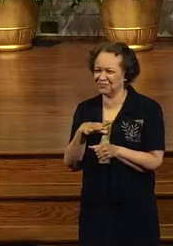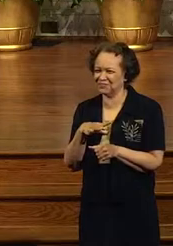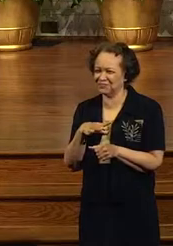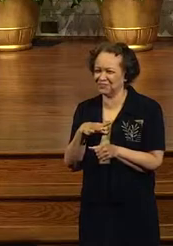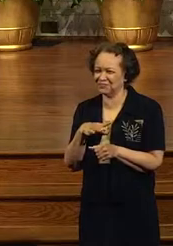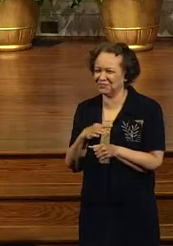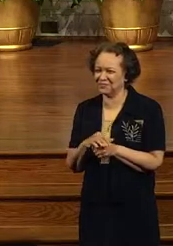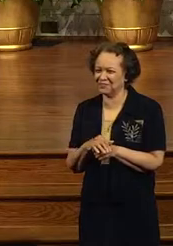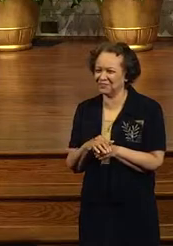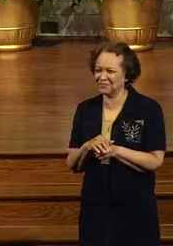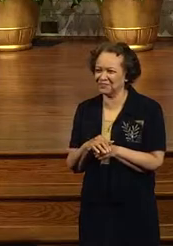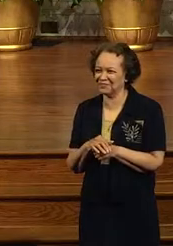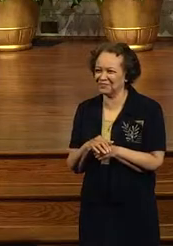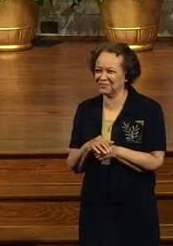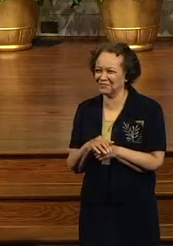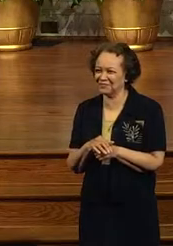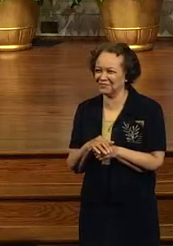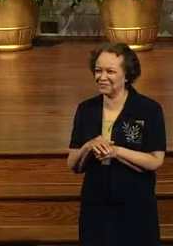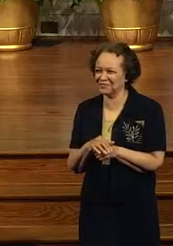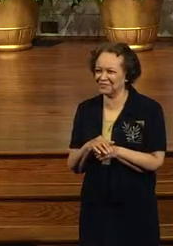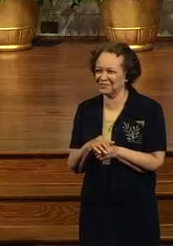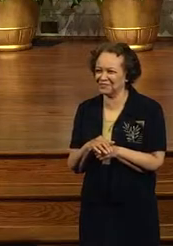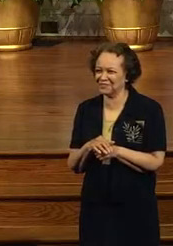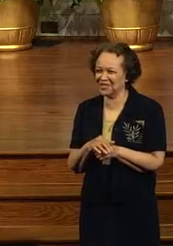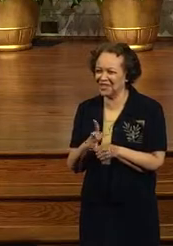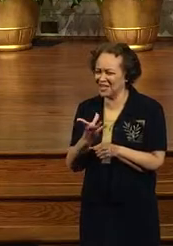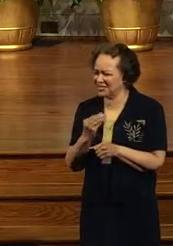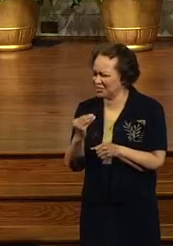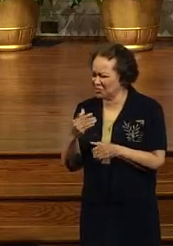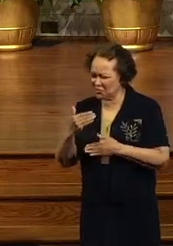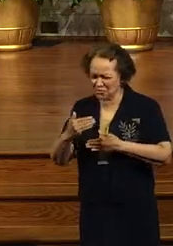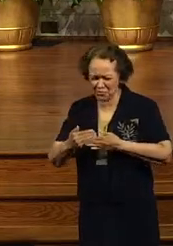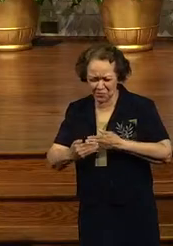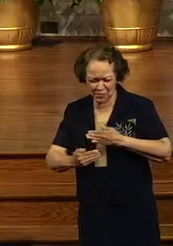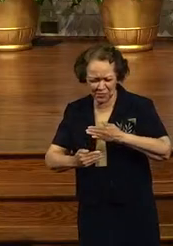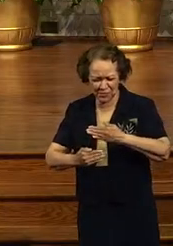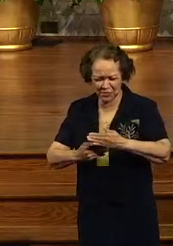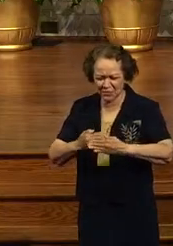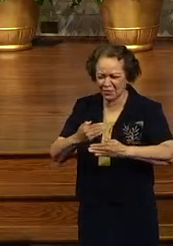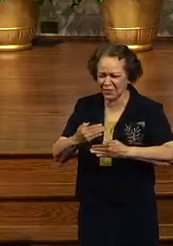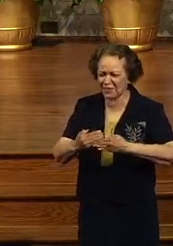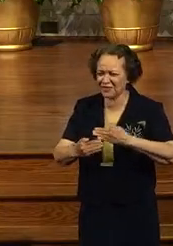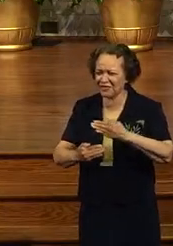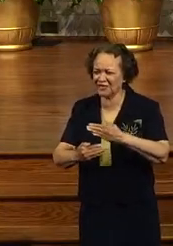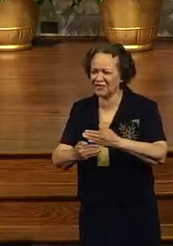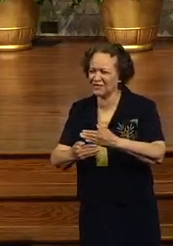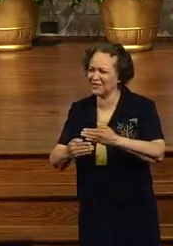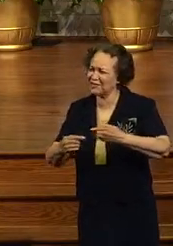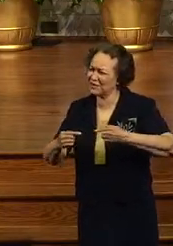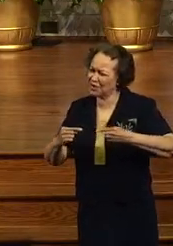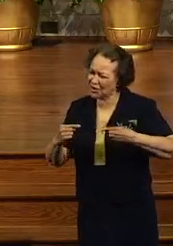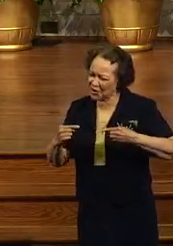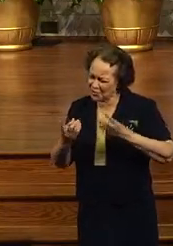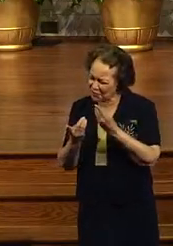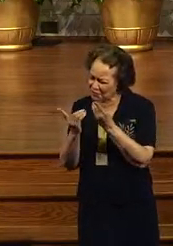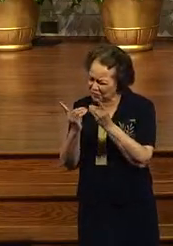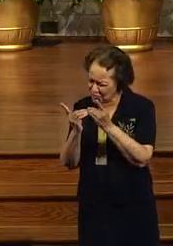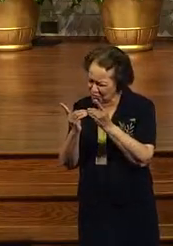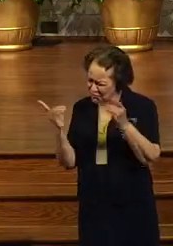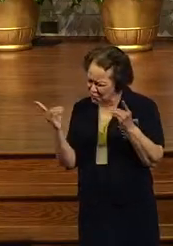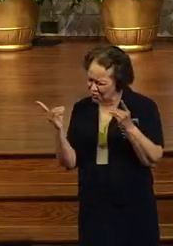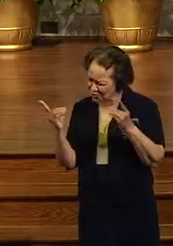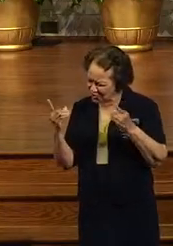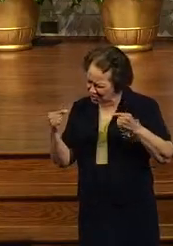And as they go through this process, they are hurt.